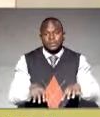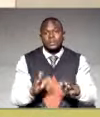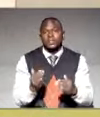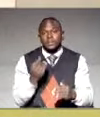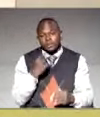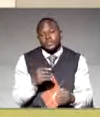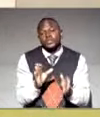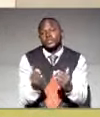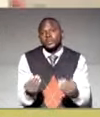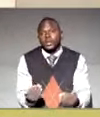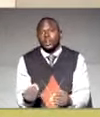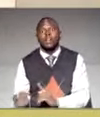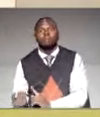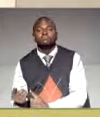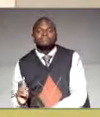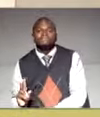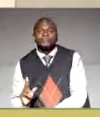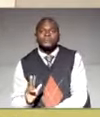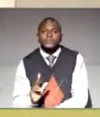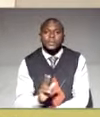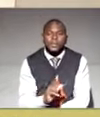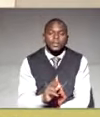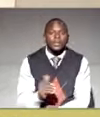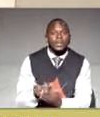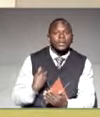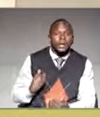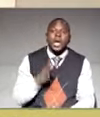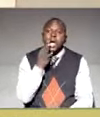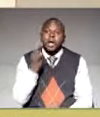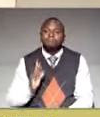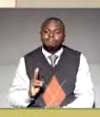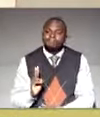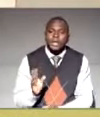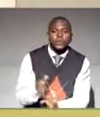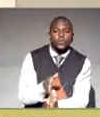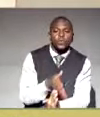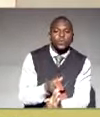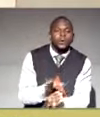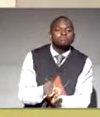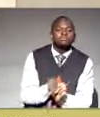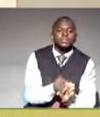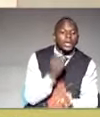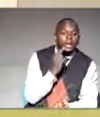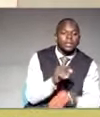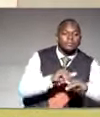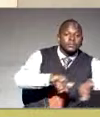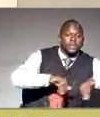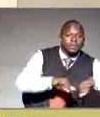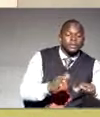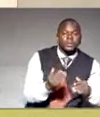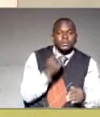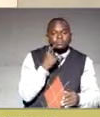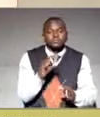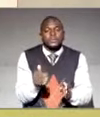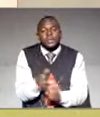that children do not find their way there without an adult who will have guided them to the facility, who will have guided them